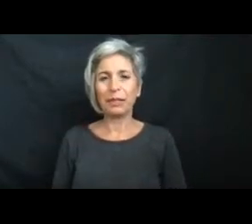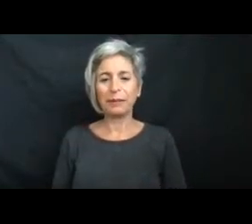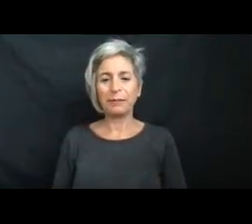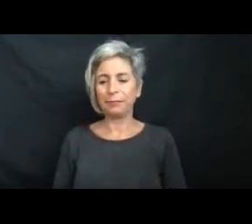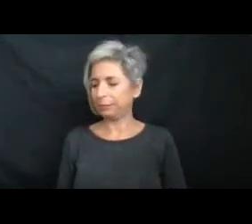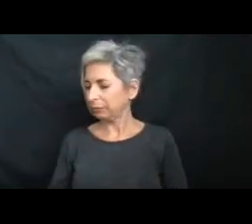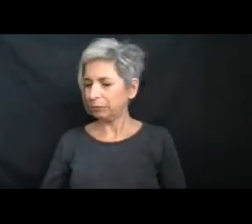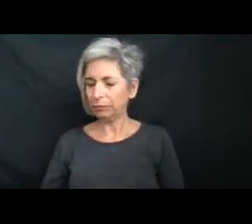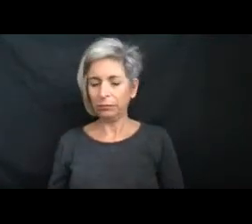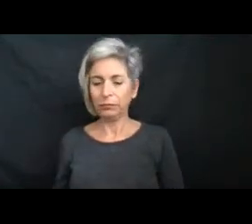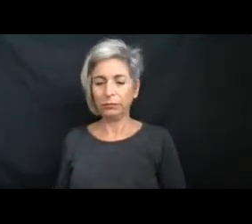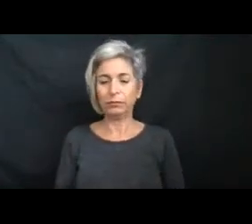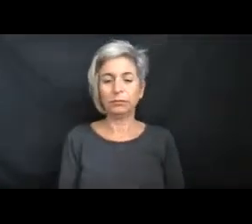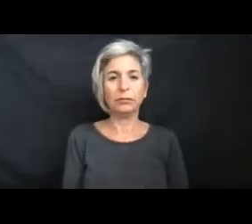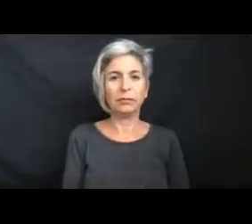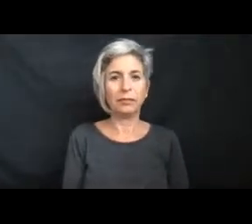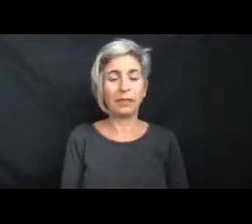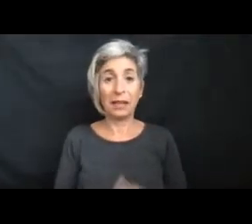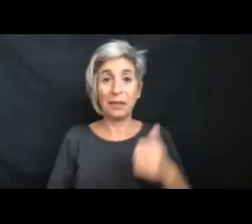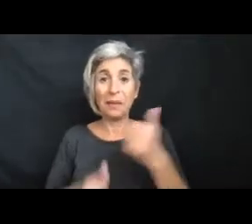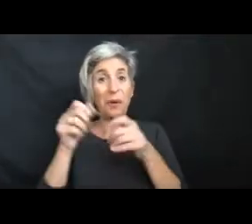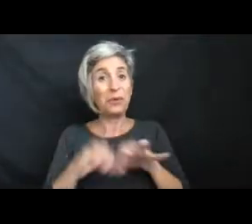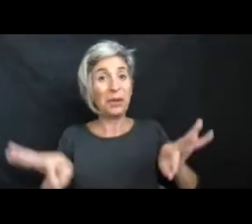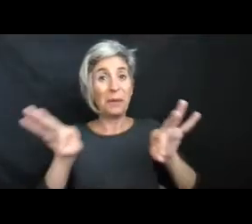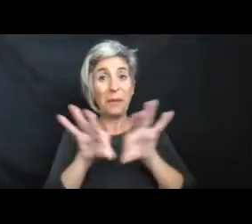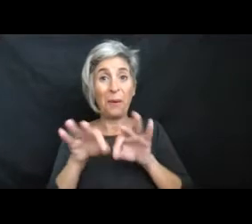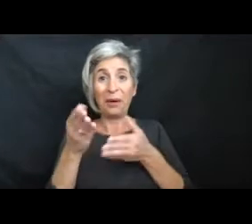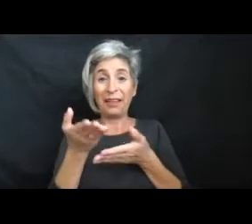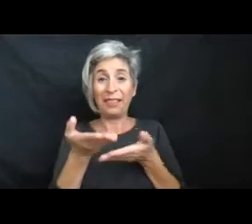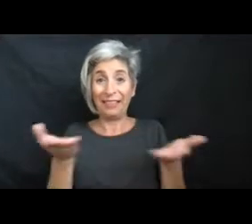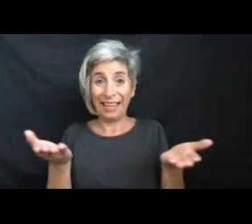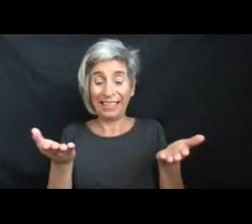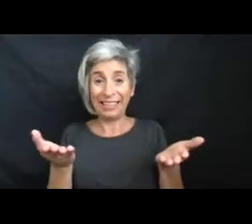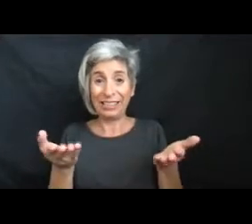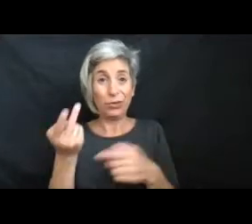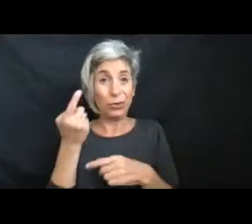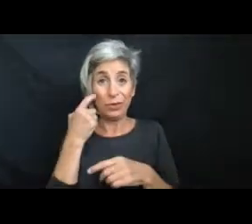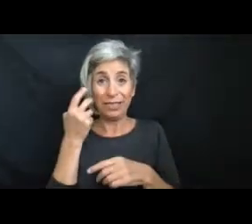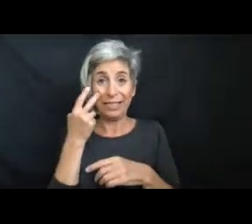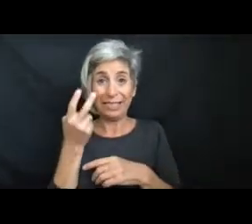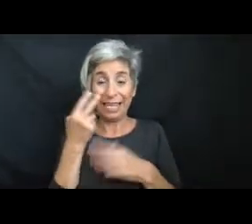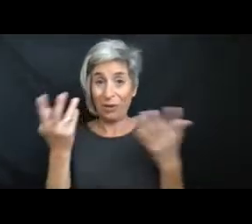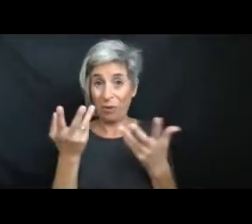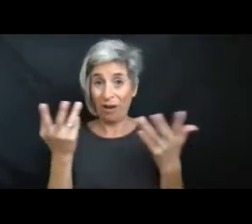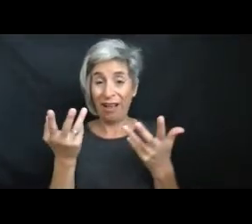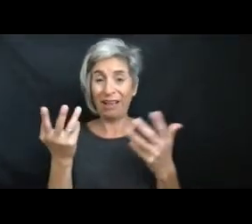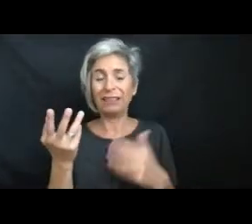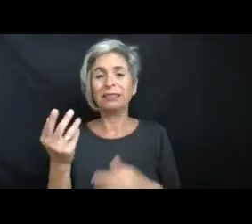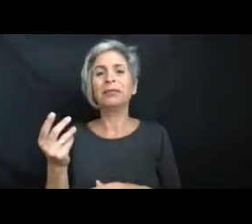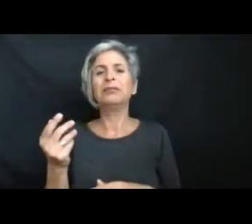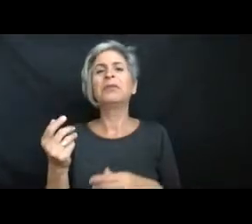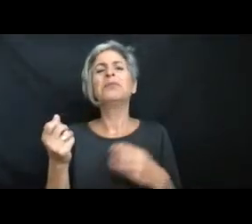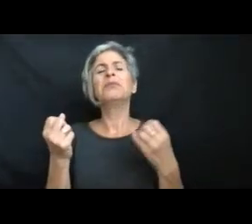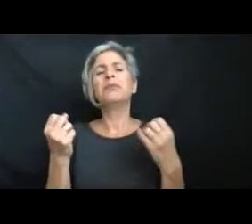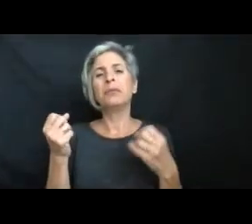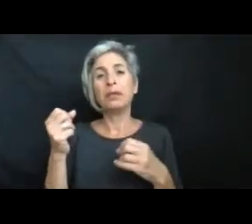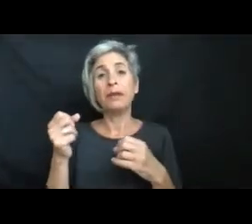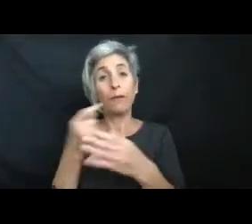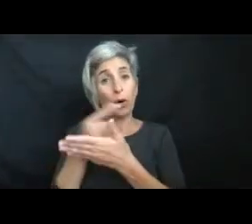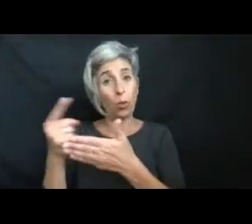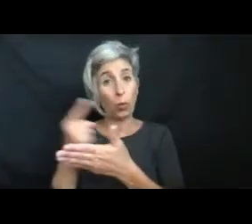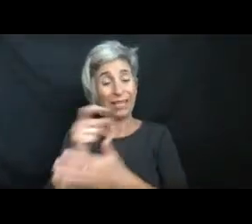So one of the most important things that you'll see is that our staff for the past several weeks has been